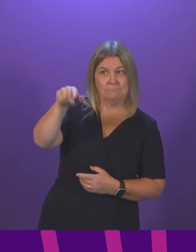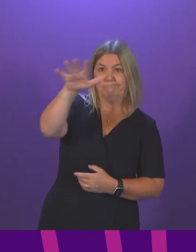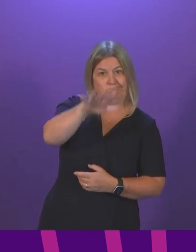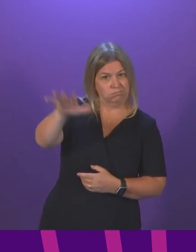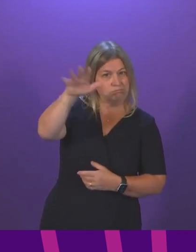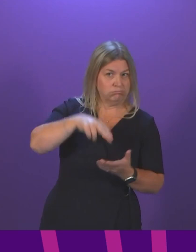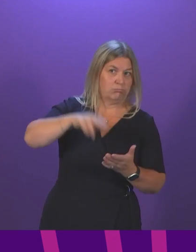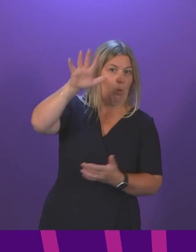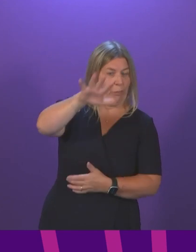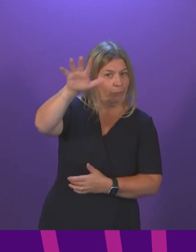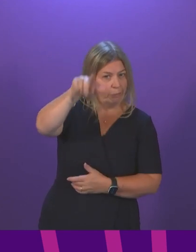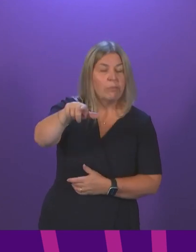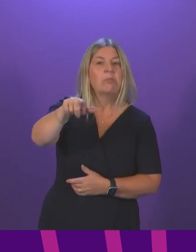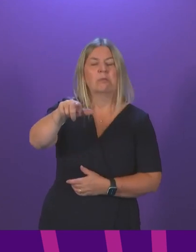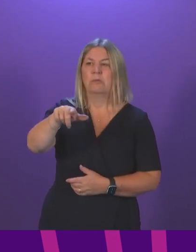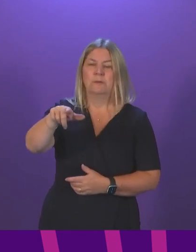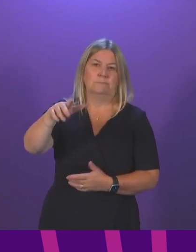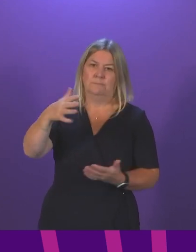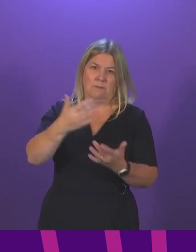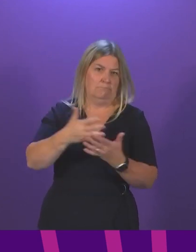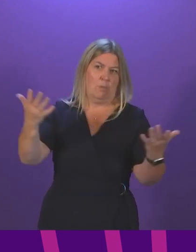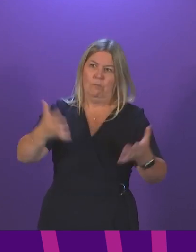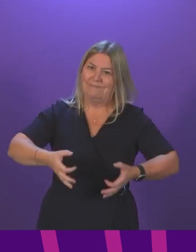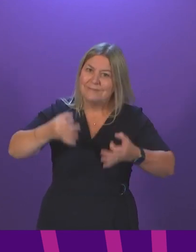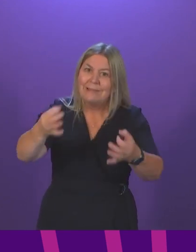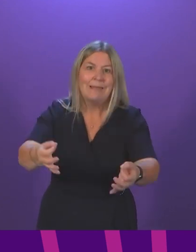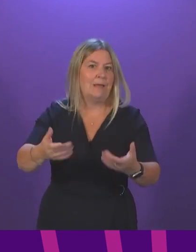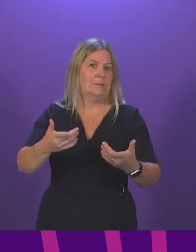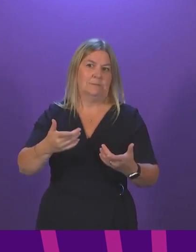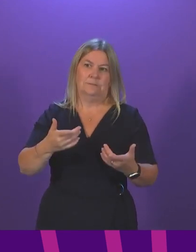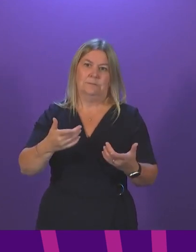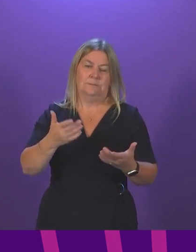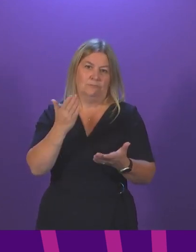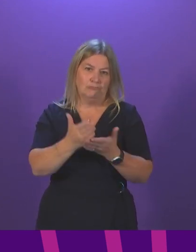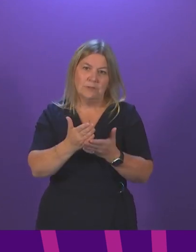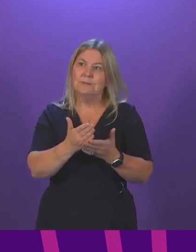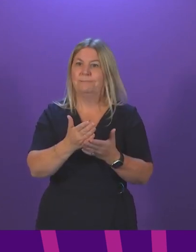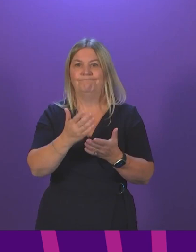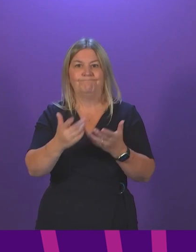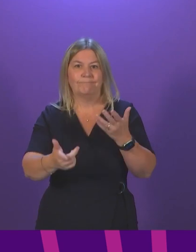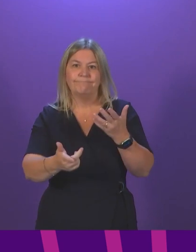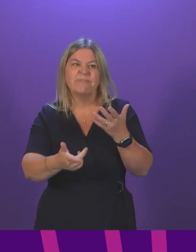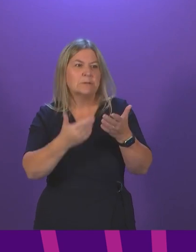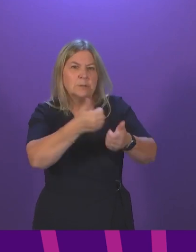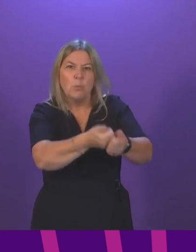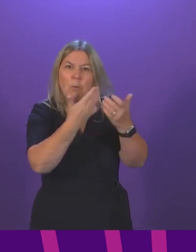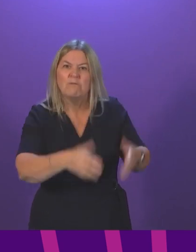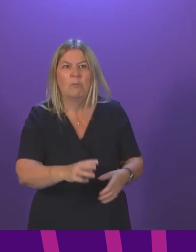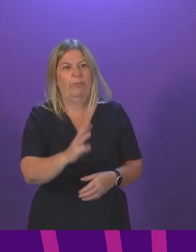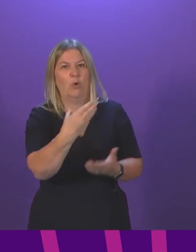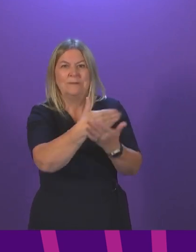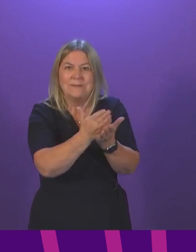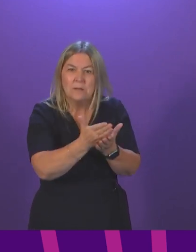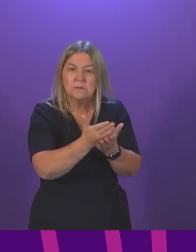will lead to delays in people not being seen over the coming months. Young people are being directed towards local third sector organisations, but there's understandable